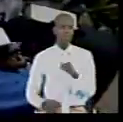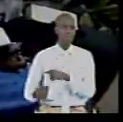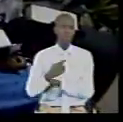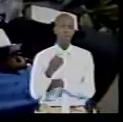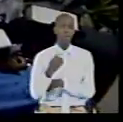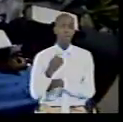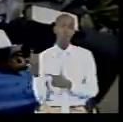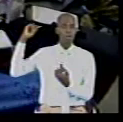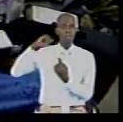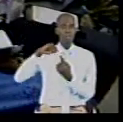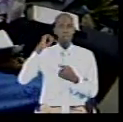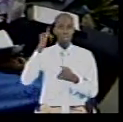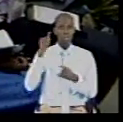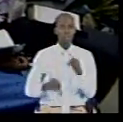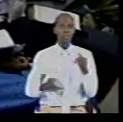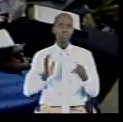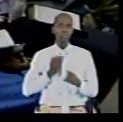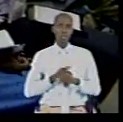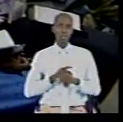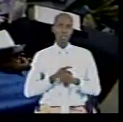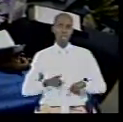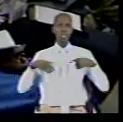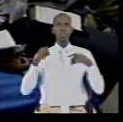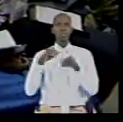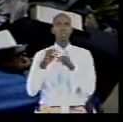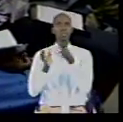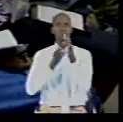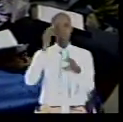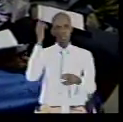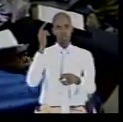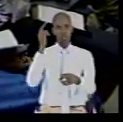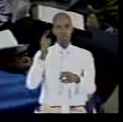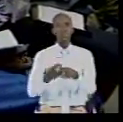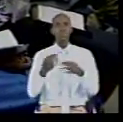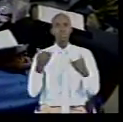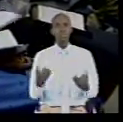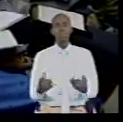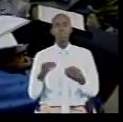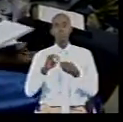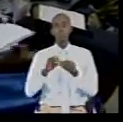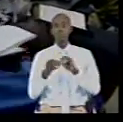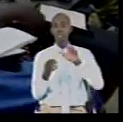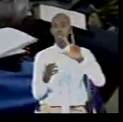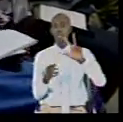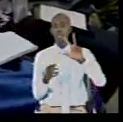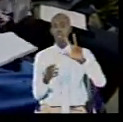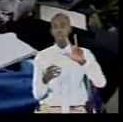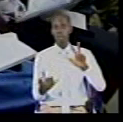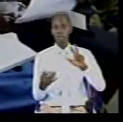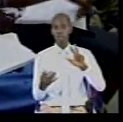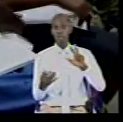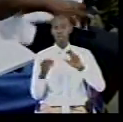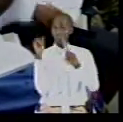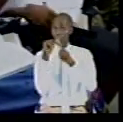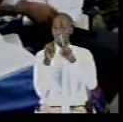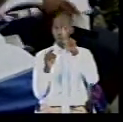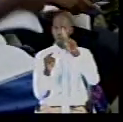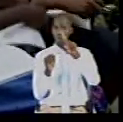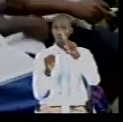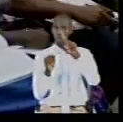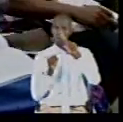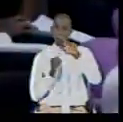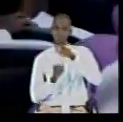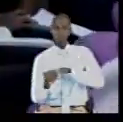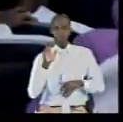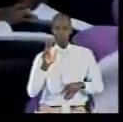our lives, in Jesus' name. We're coming to number three here. Number three, the